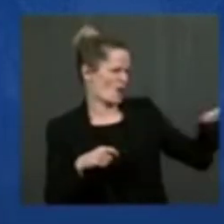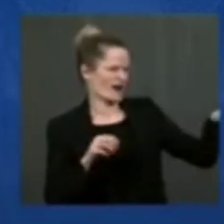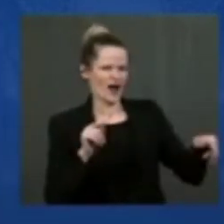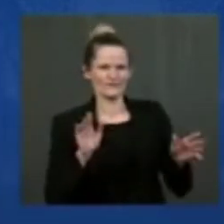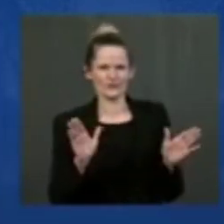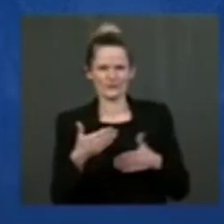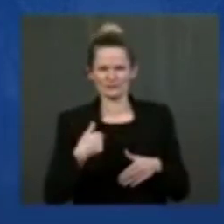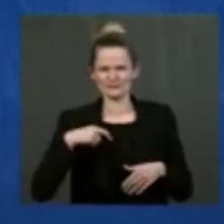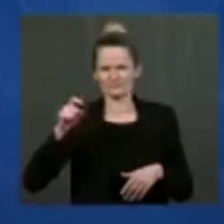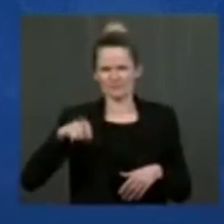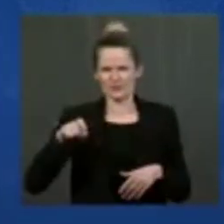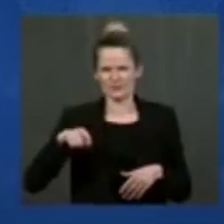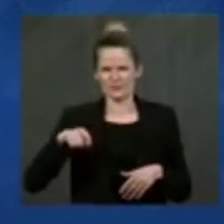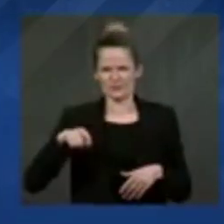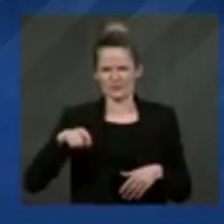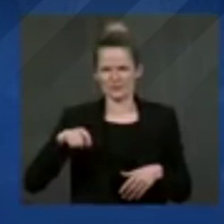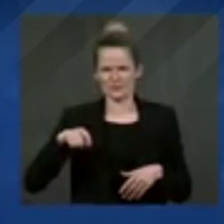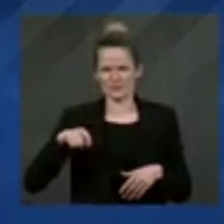but with your permission, I'm going to